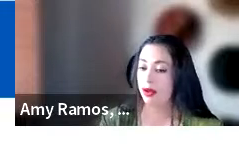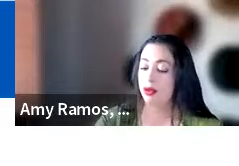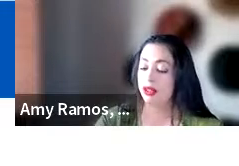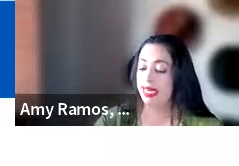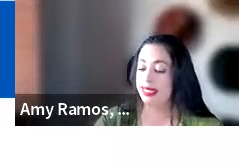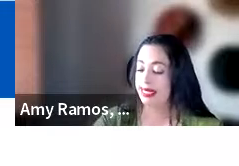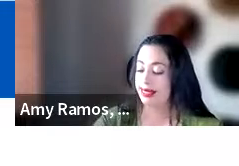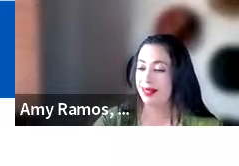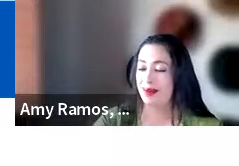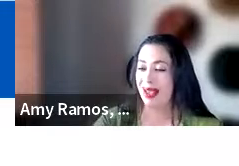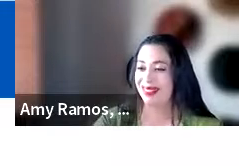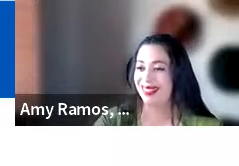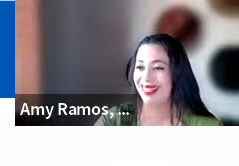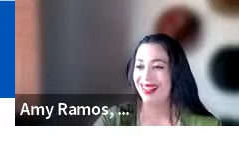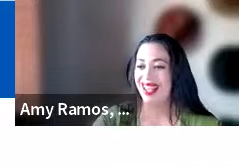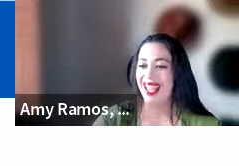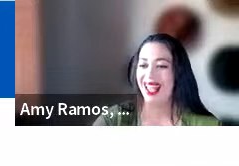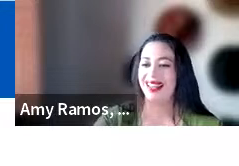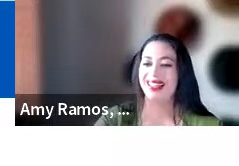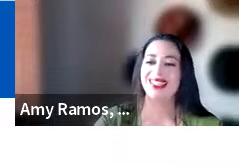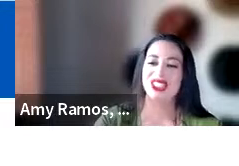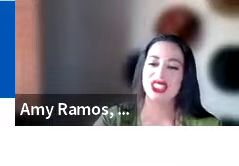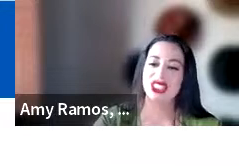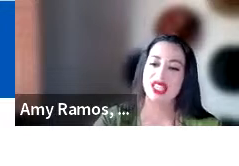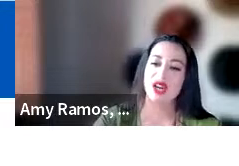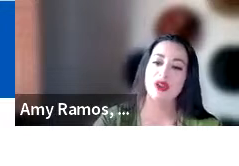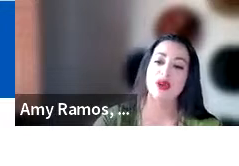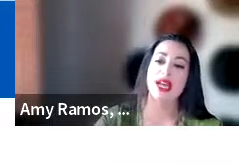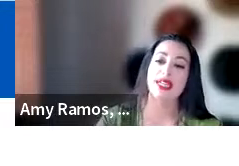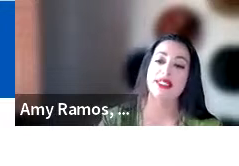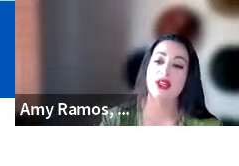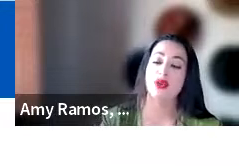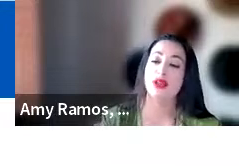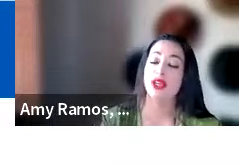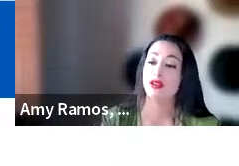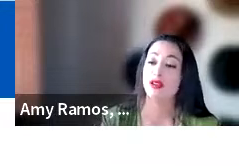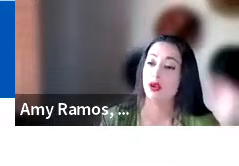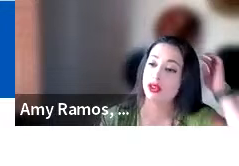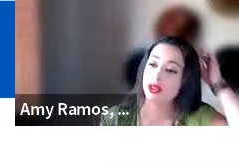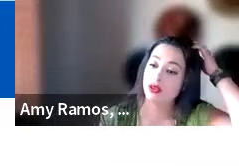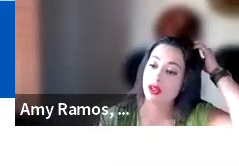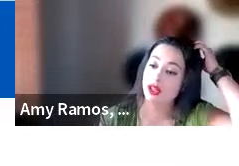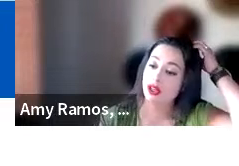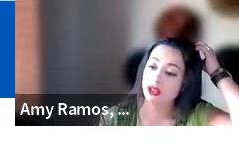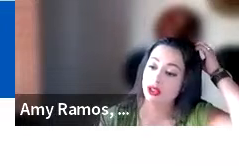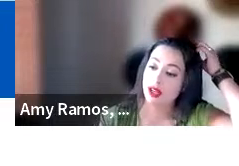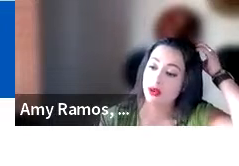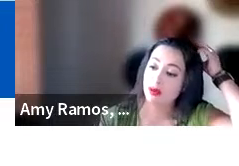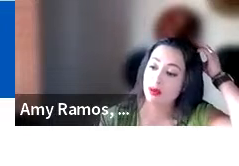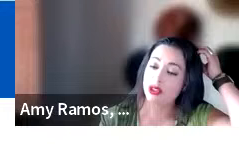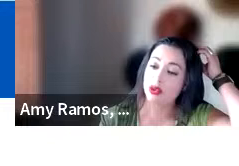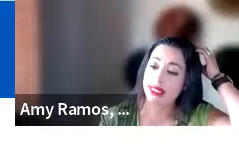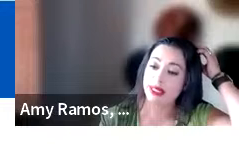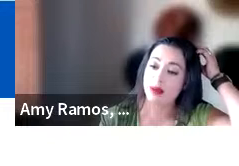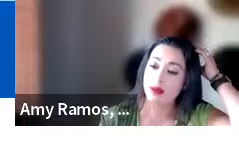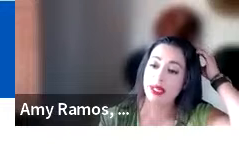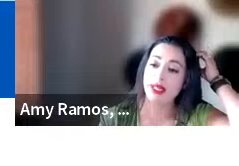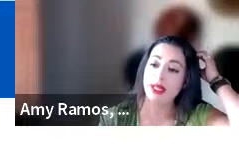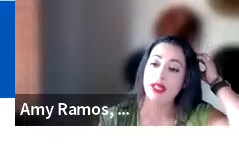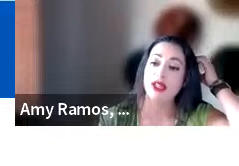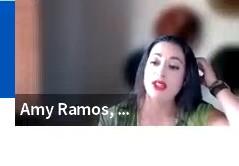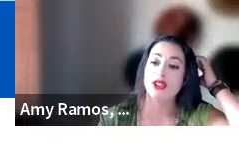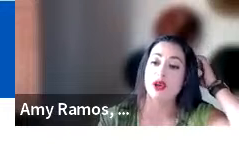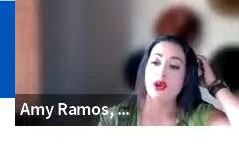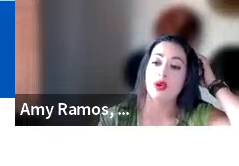your multitasking capacity. And in addition to that, we do ask that you link your phone to your video so that you don't appear twice in our